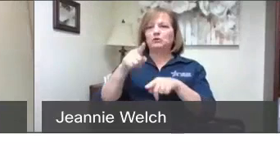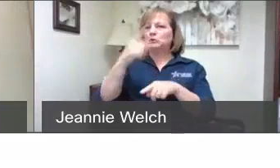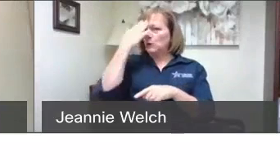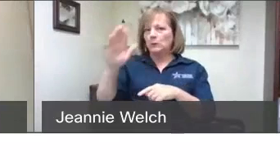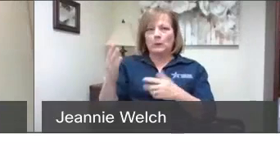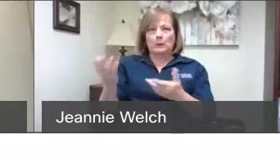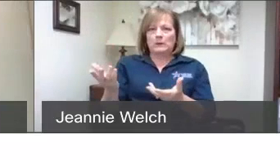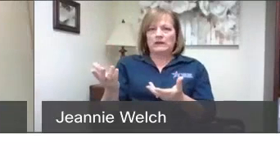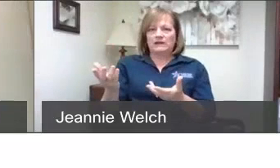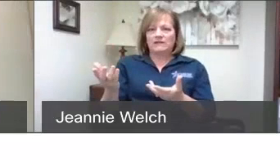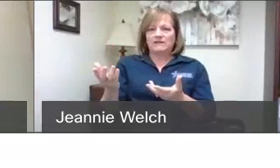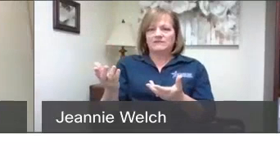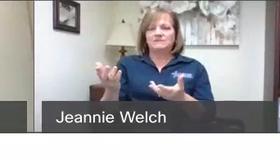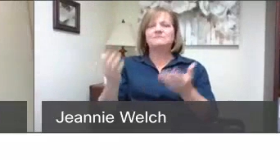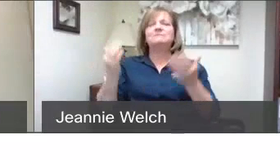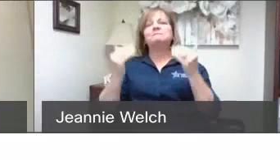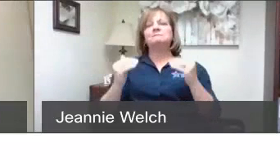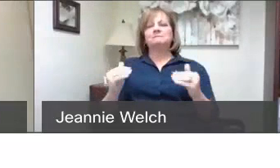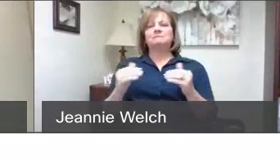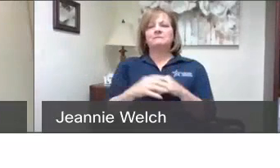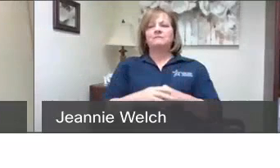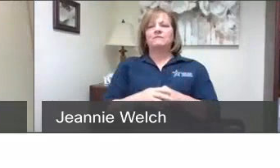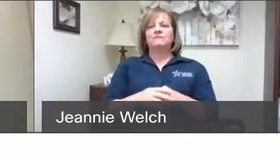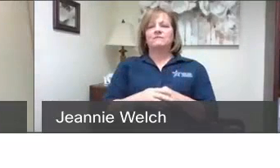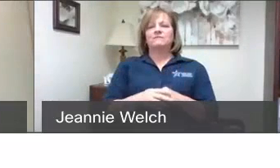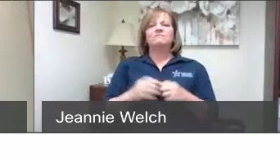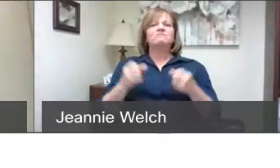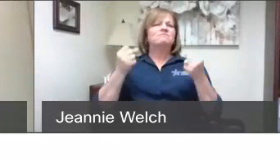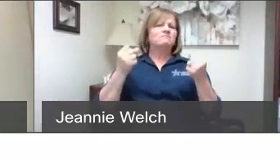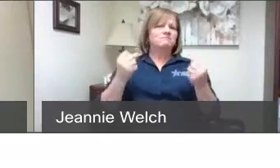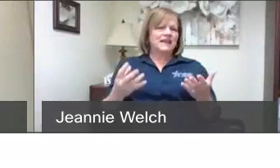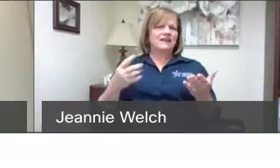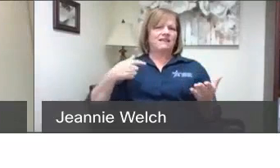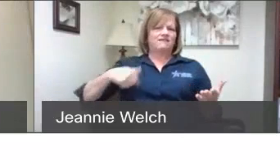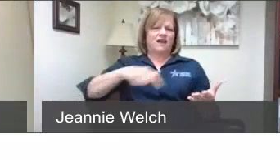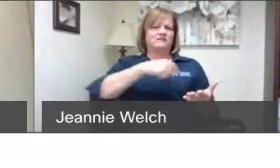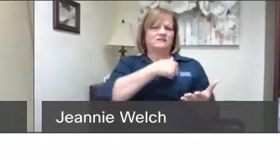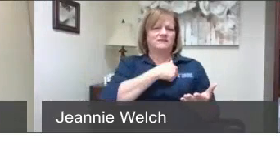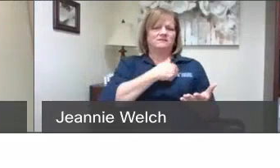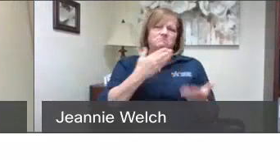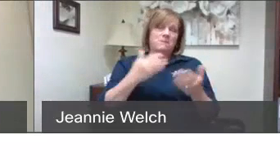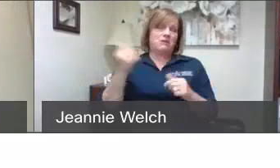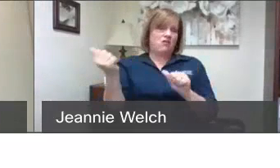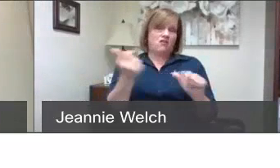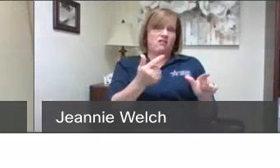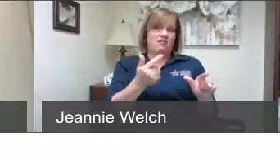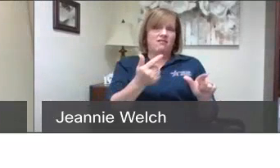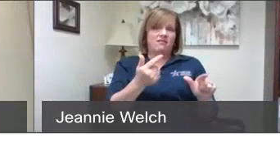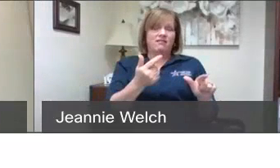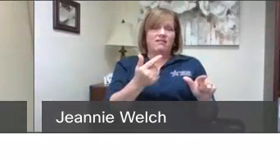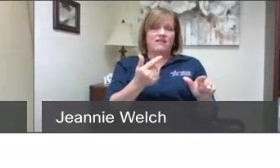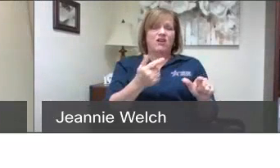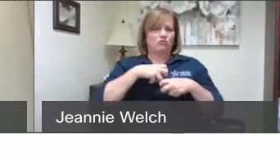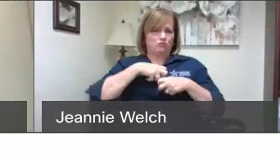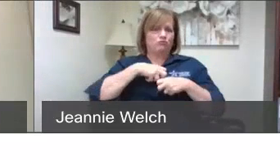So during this time, many of us, perhaps all of us, are grieving something, and some of